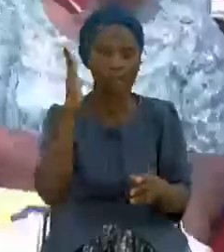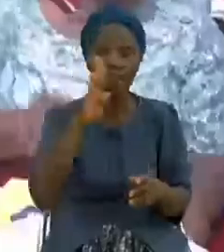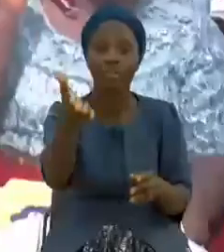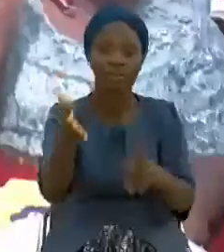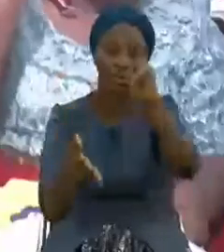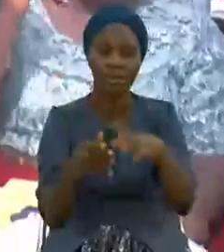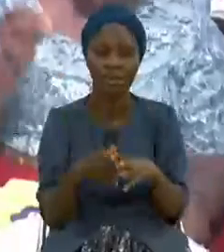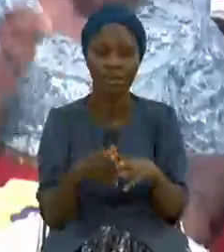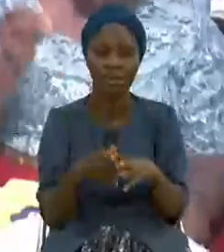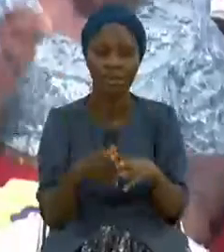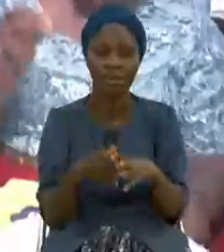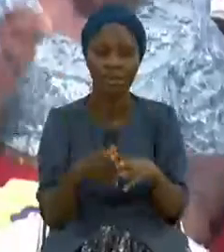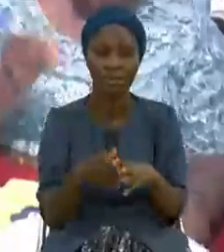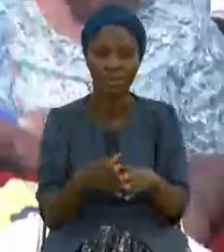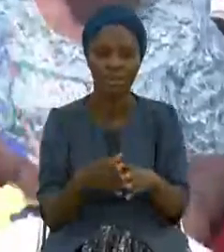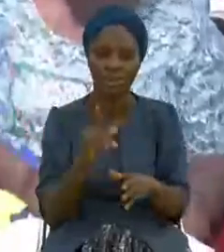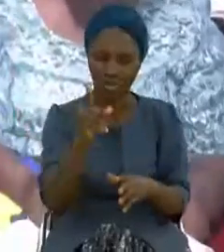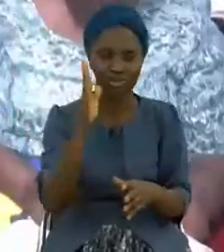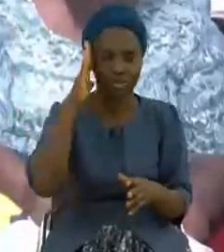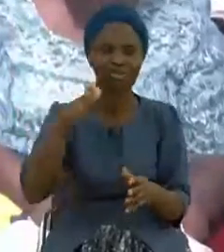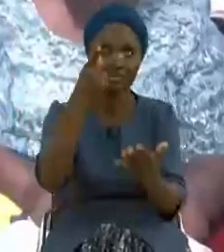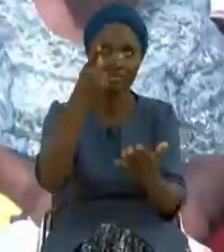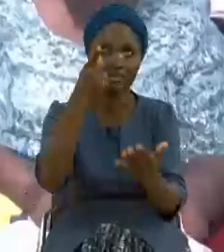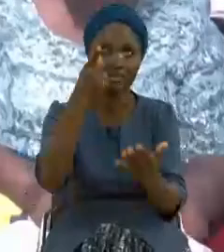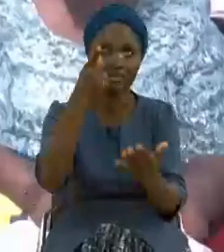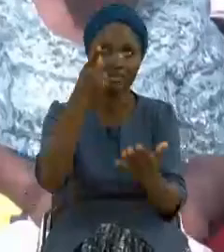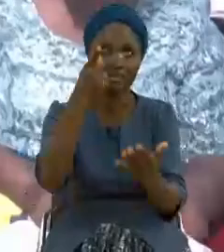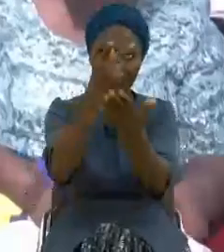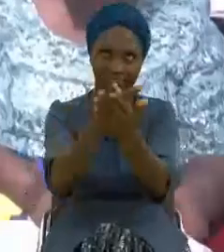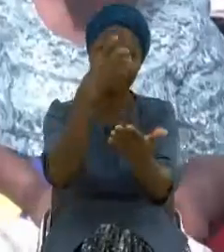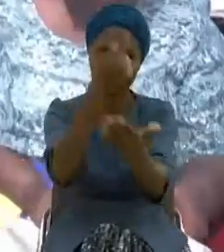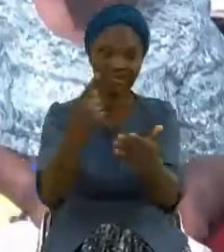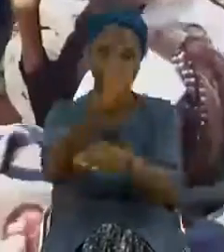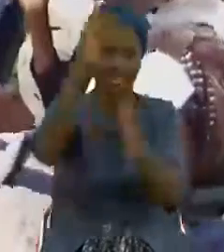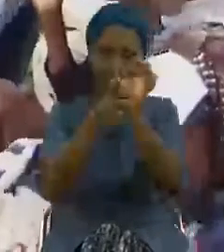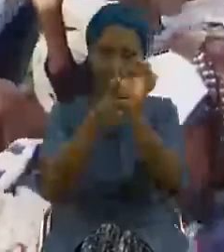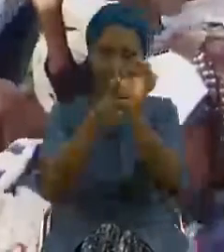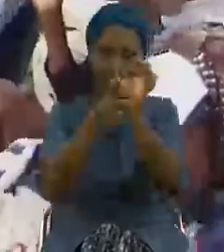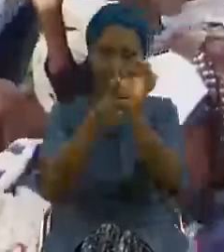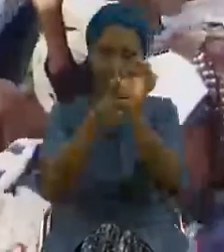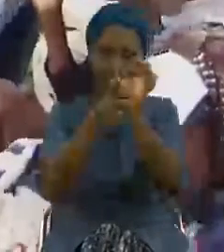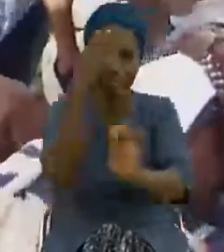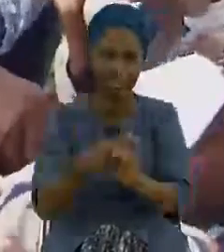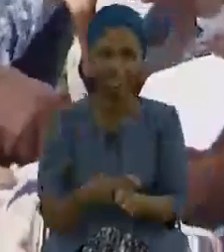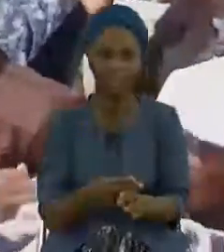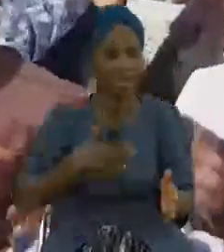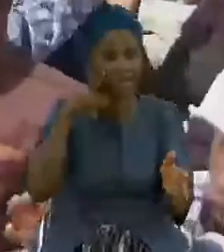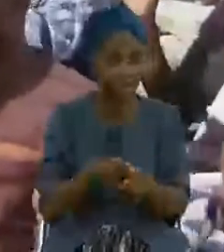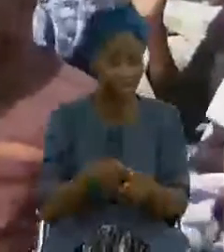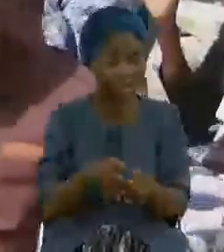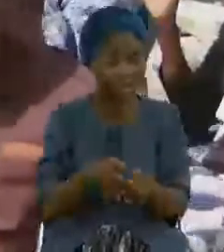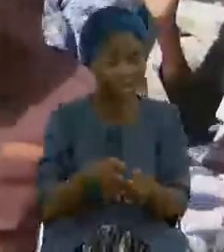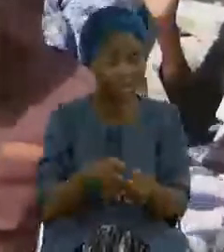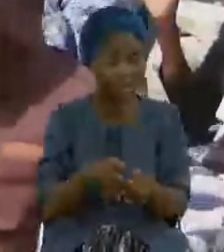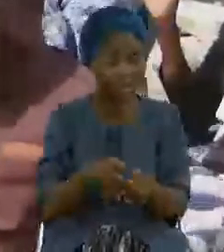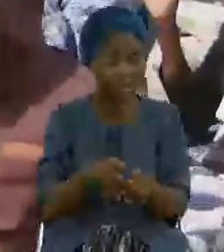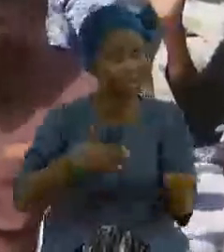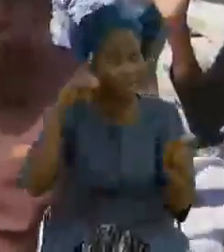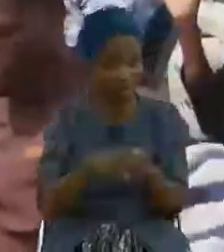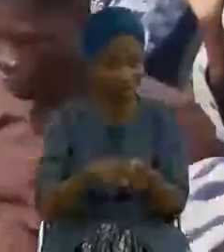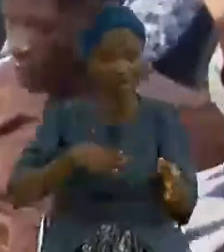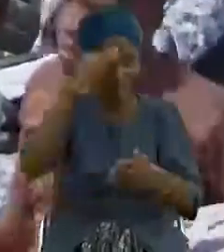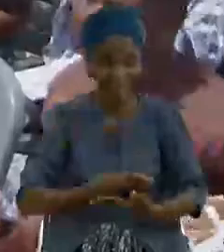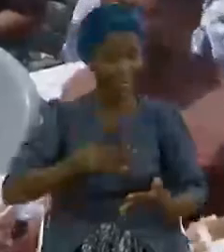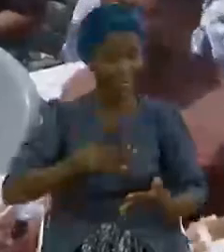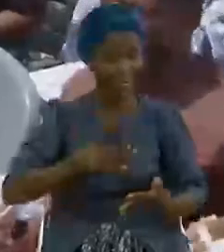rapture. My sister, my brother, my son, my daughter, what you are waiting